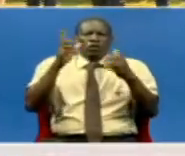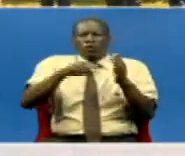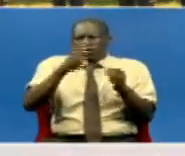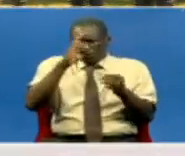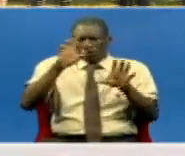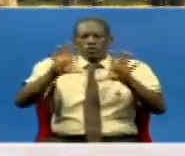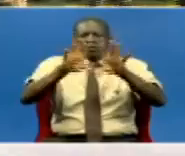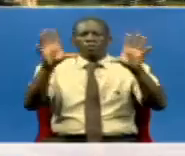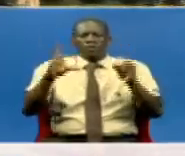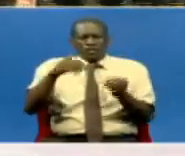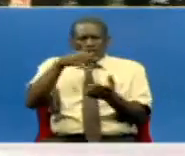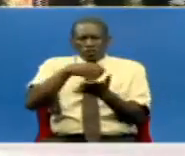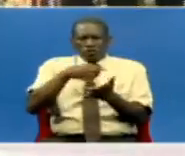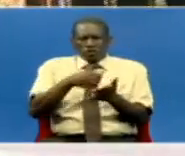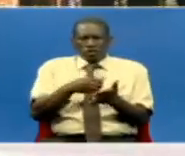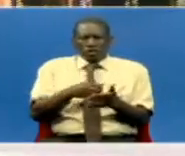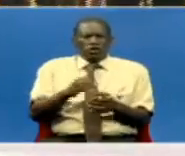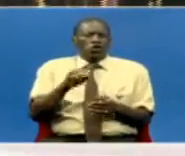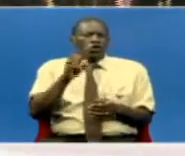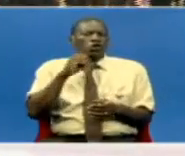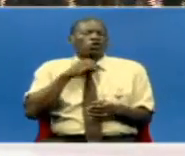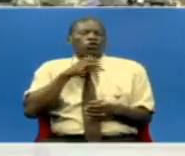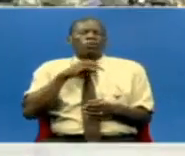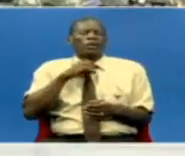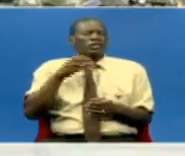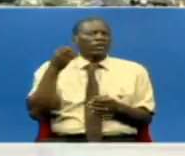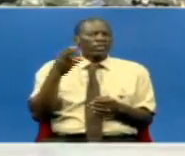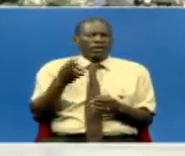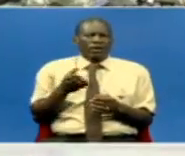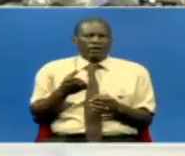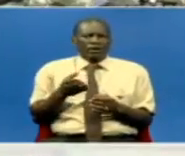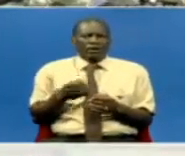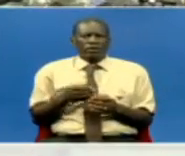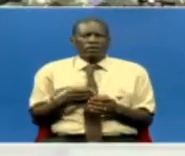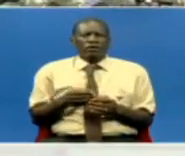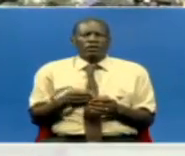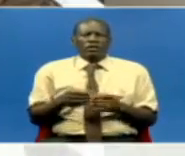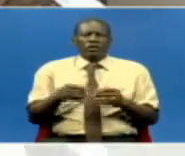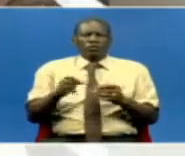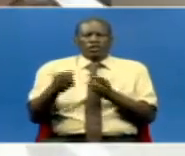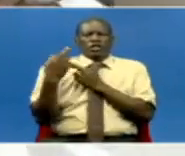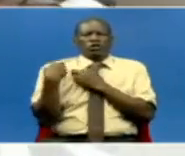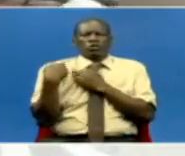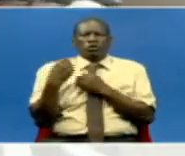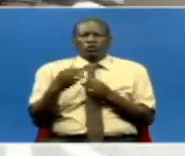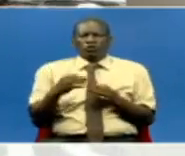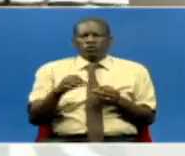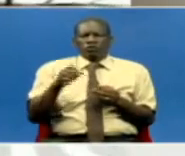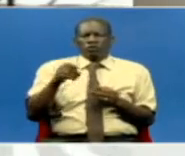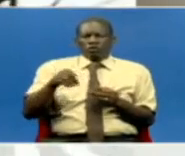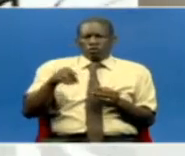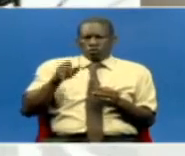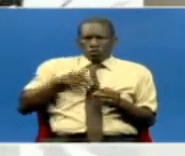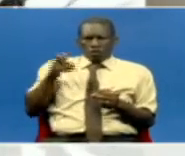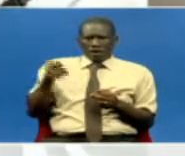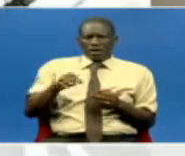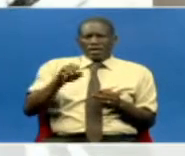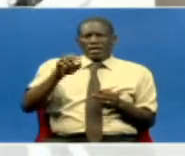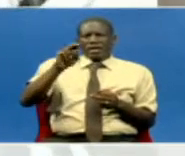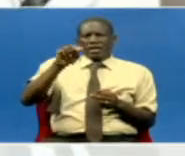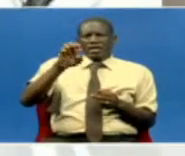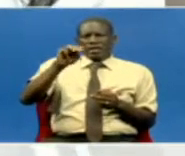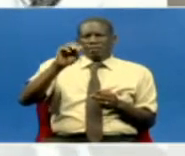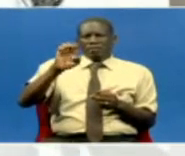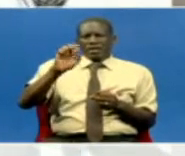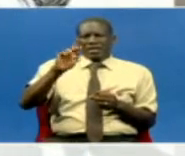budget constitutes, murmurs have continued to grow louder on the role of Ms. Bani Siala Lemedeket,